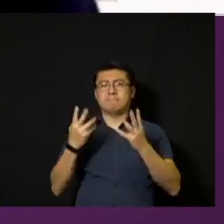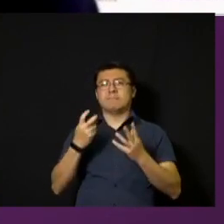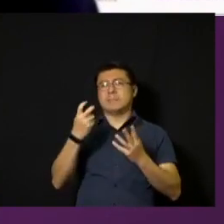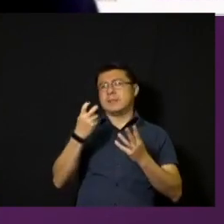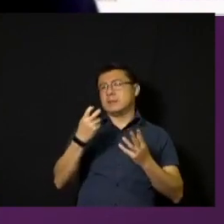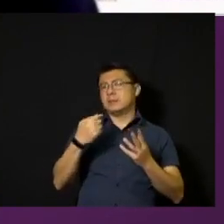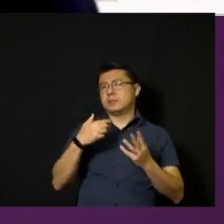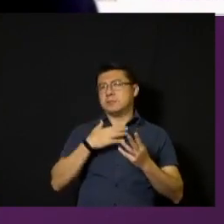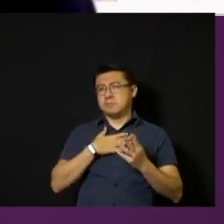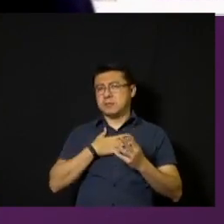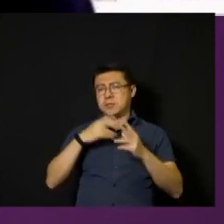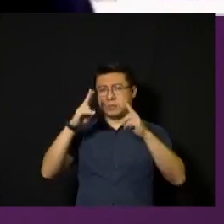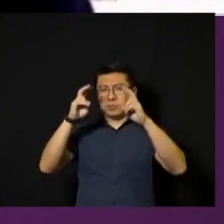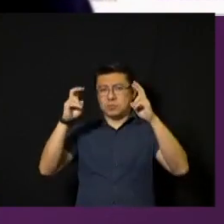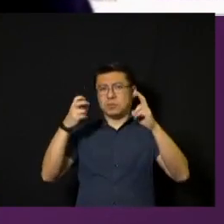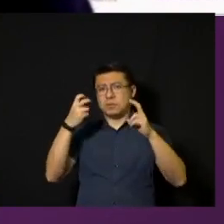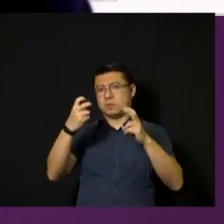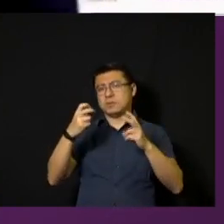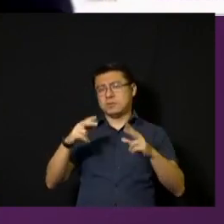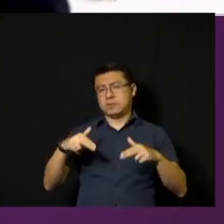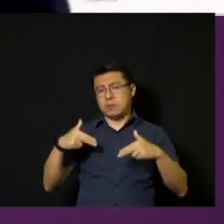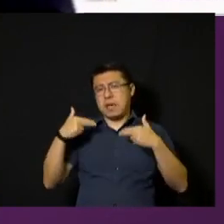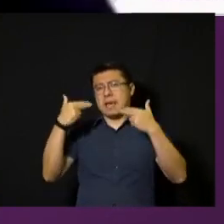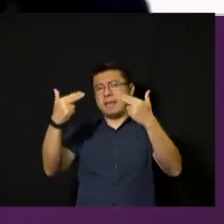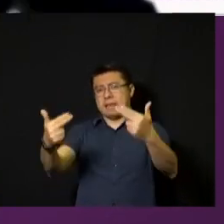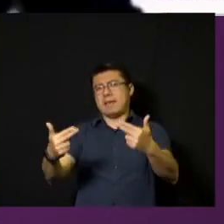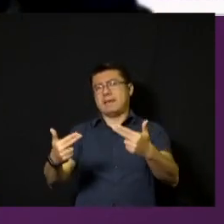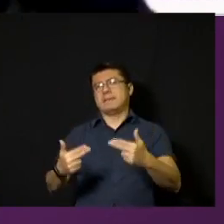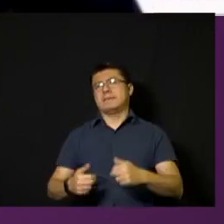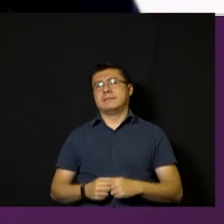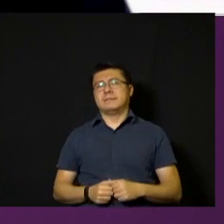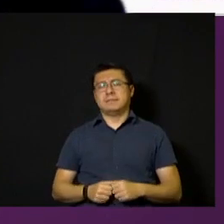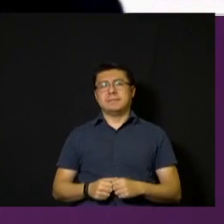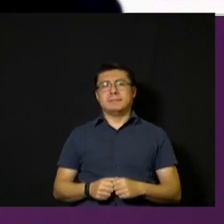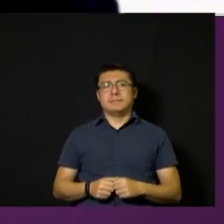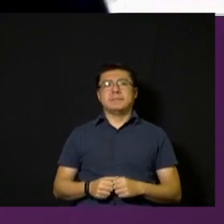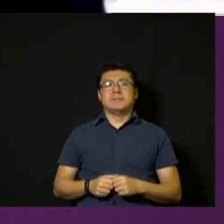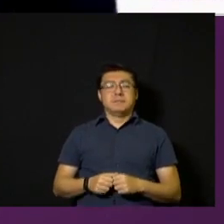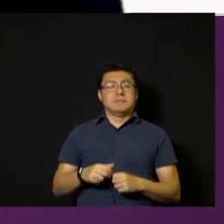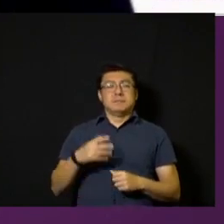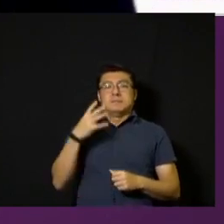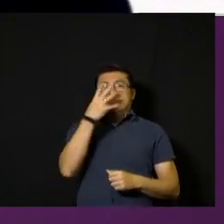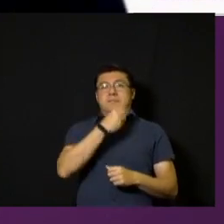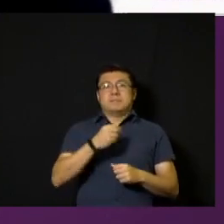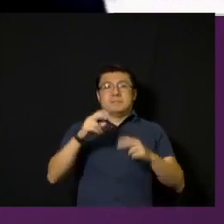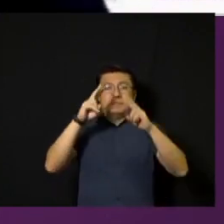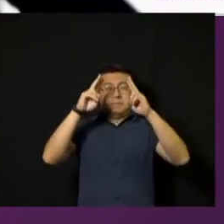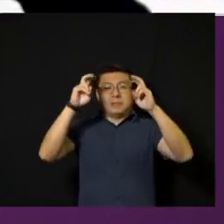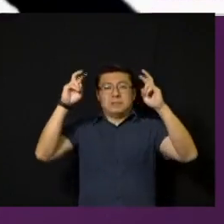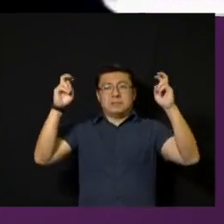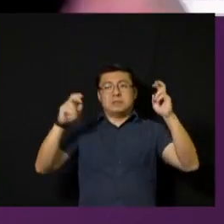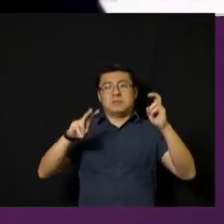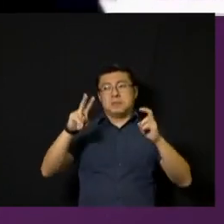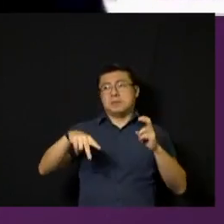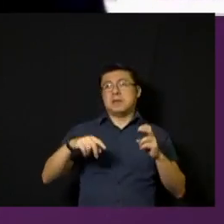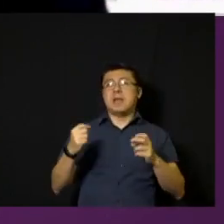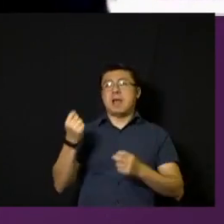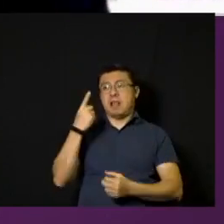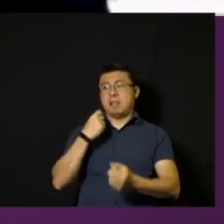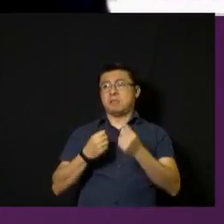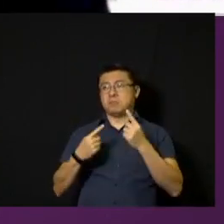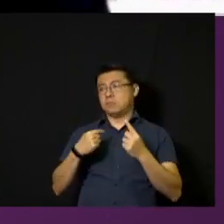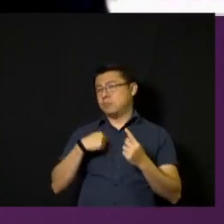them. That's my dream, to preserve Jorge Vergara's legacy. Thank you, Adrian. Incredible. Es el de muchos, pero así Many como have es this el dream. de